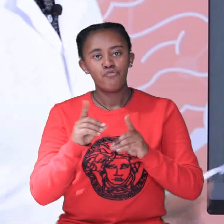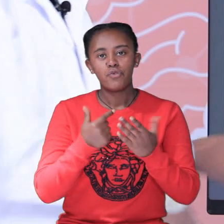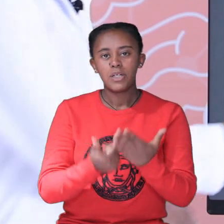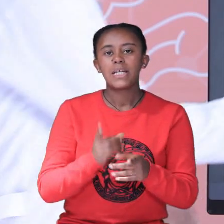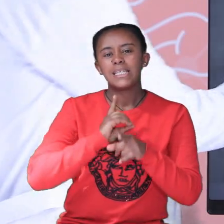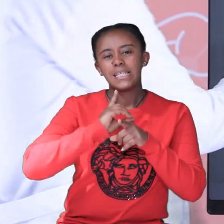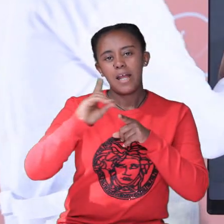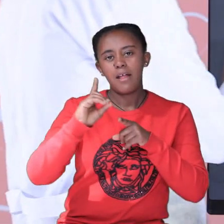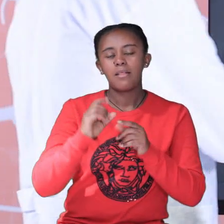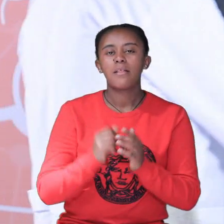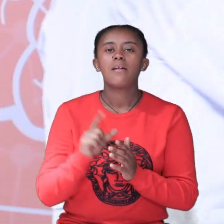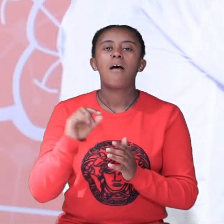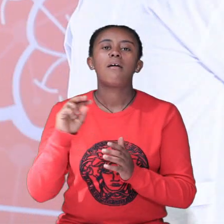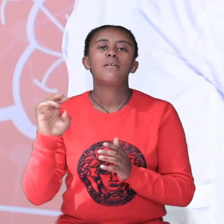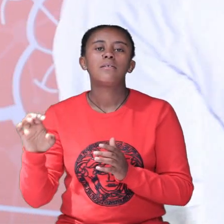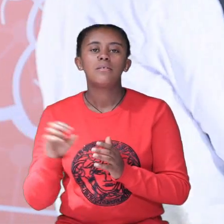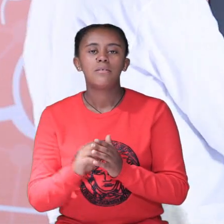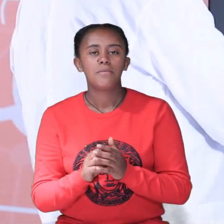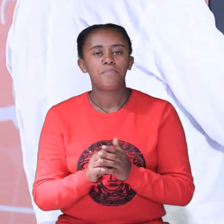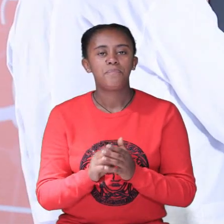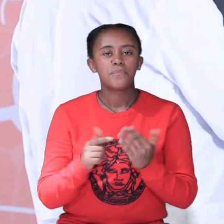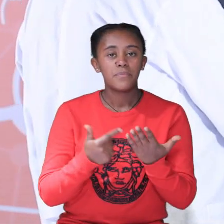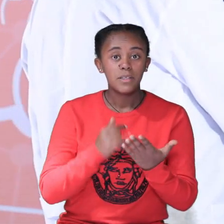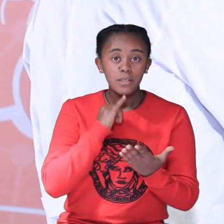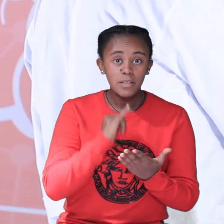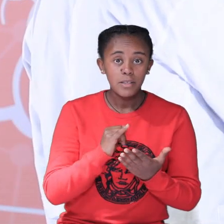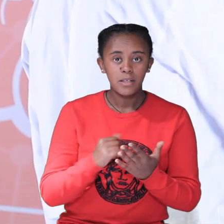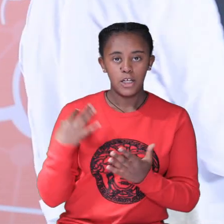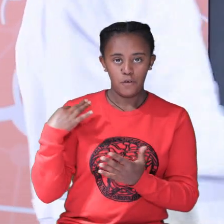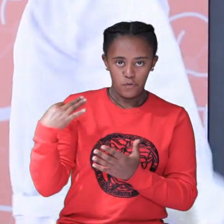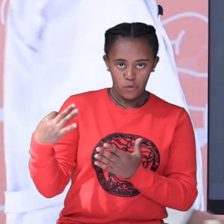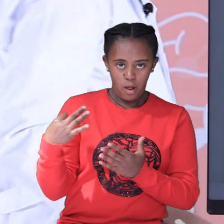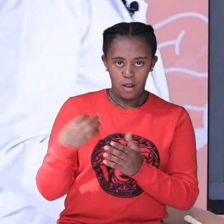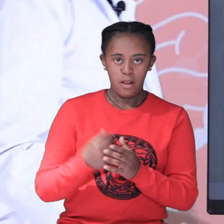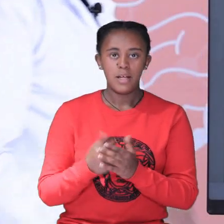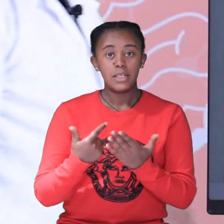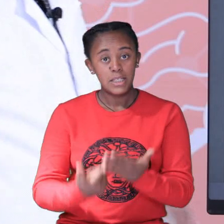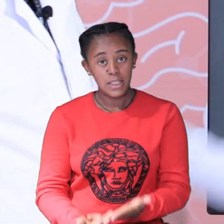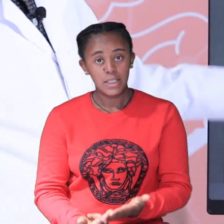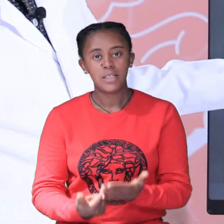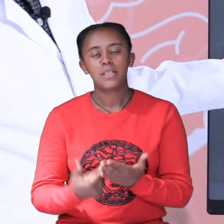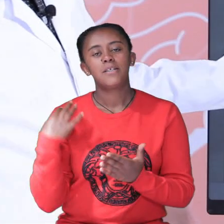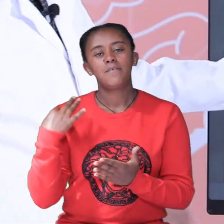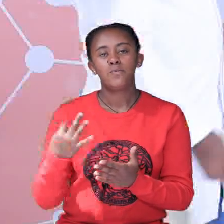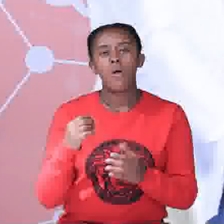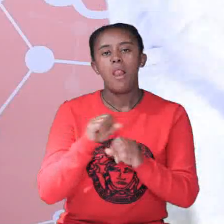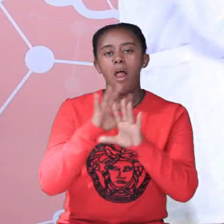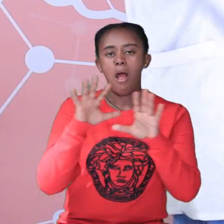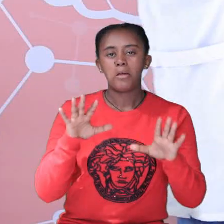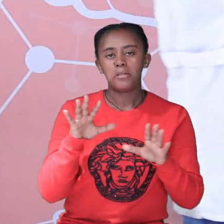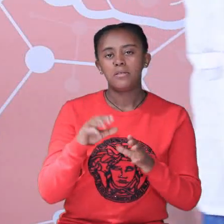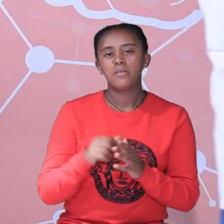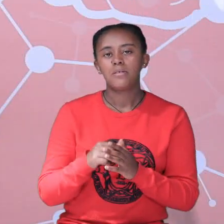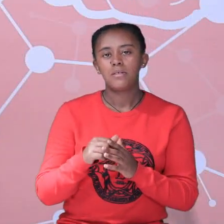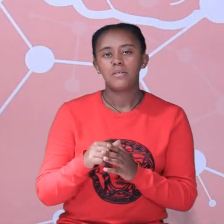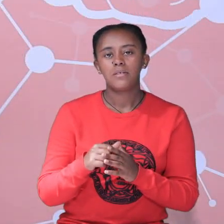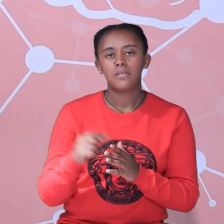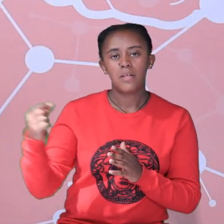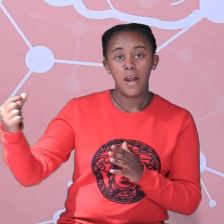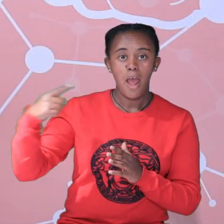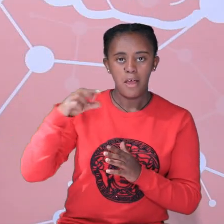line. Just like this is individual light rays. This is individual light rays.